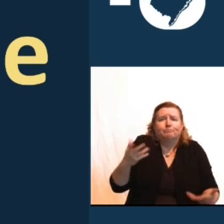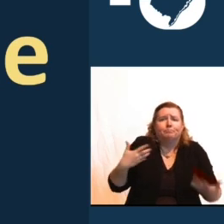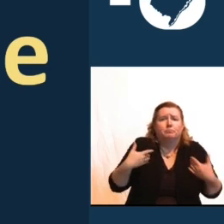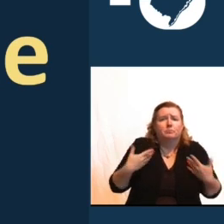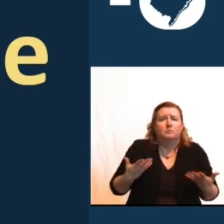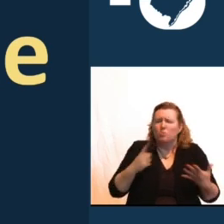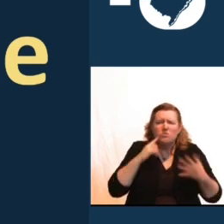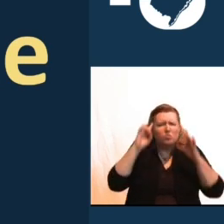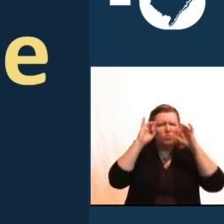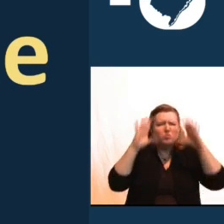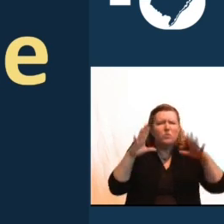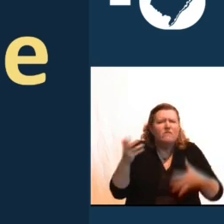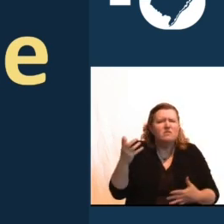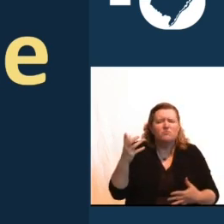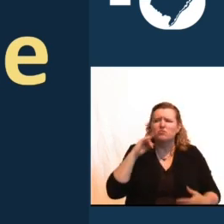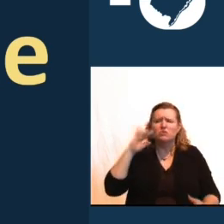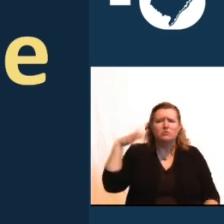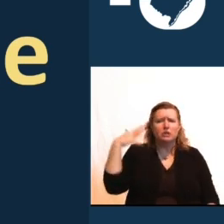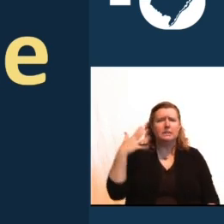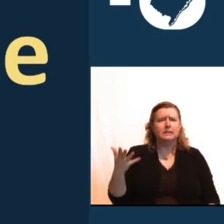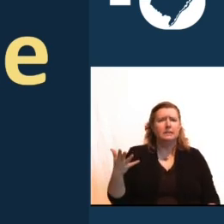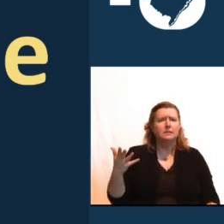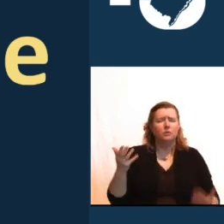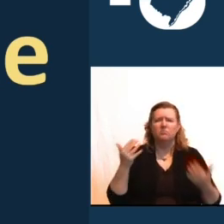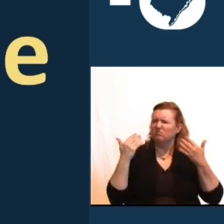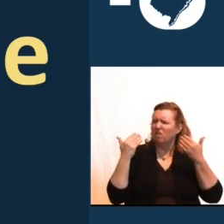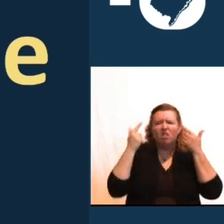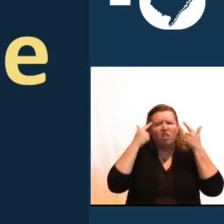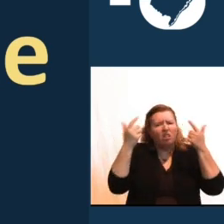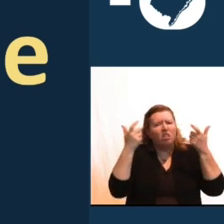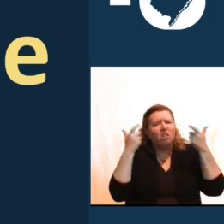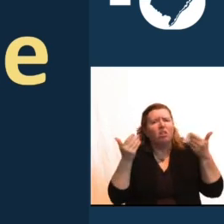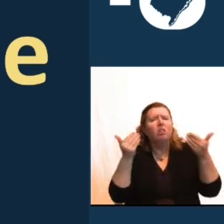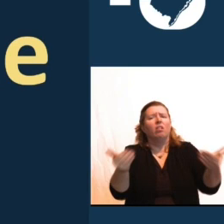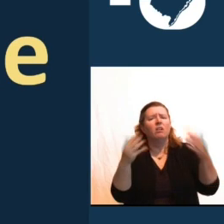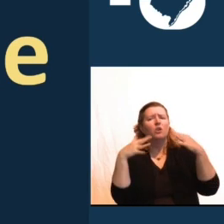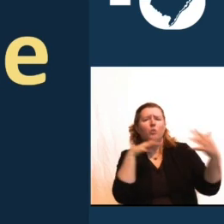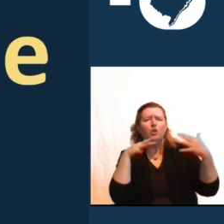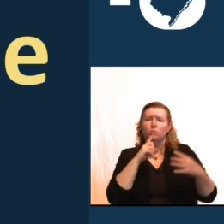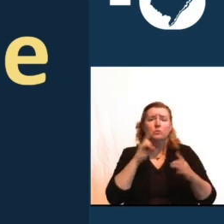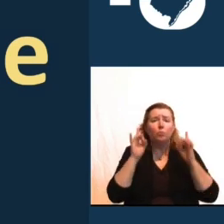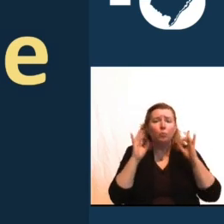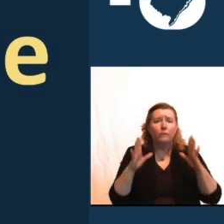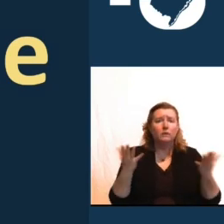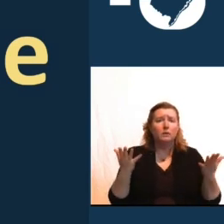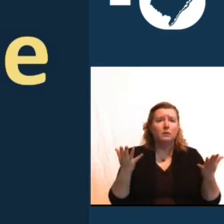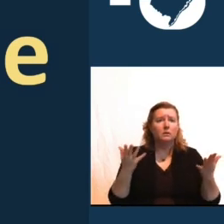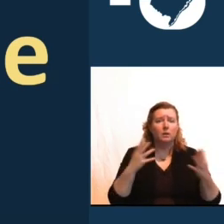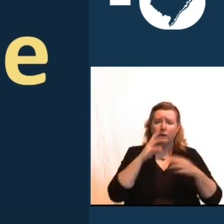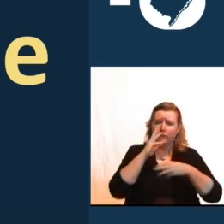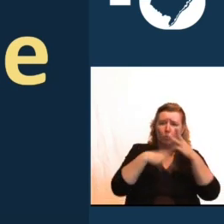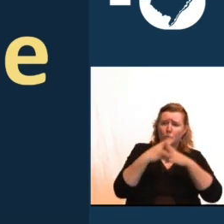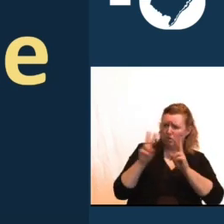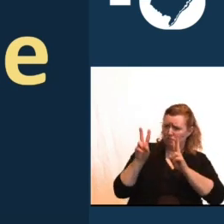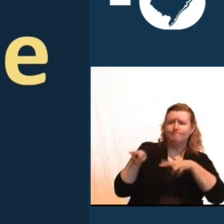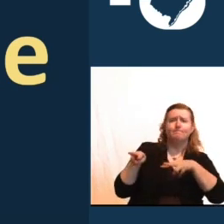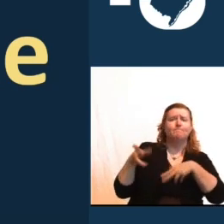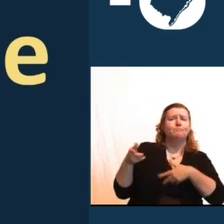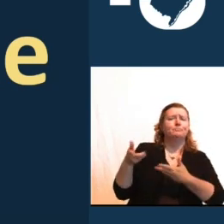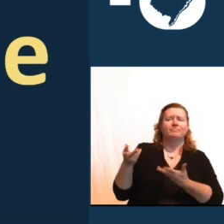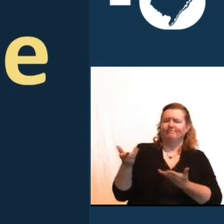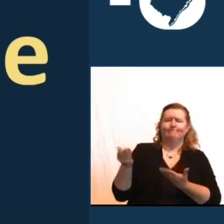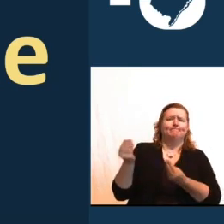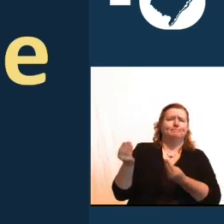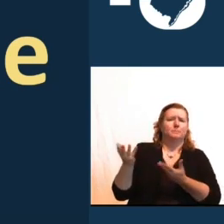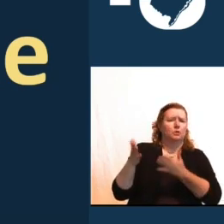the condemnation that the world needs to bring down upon him. And lastly, words like silence, neutral,